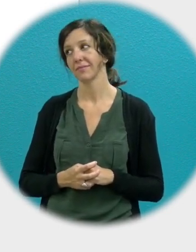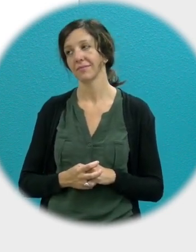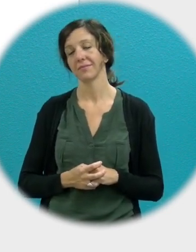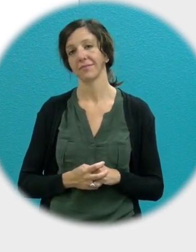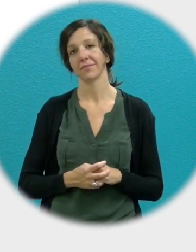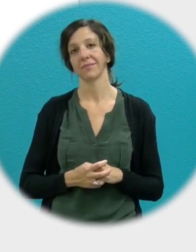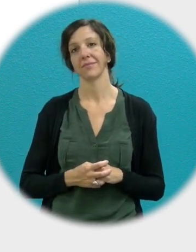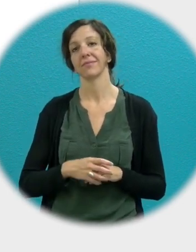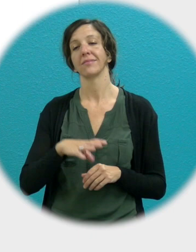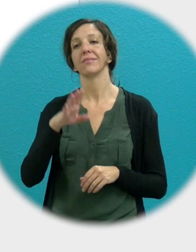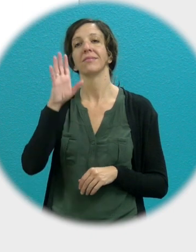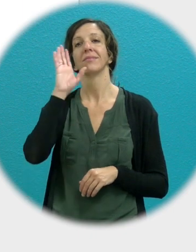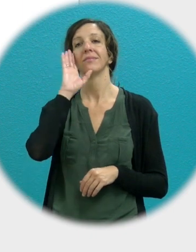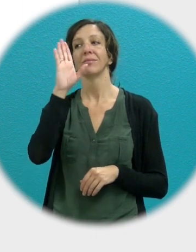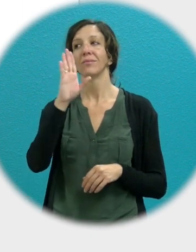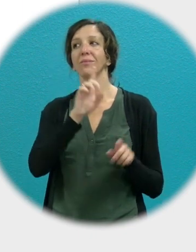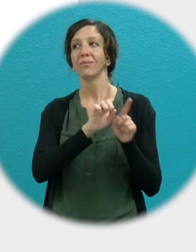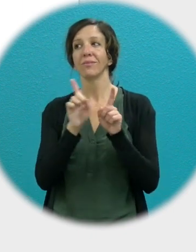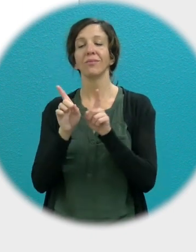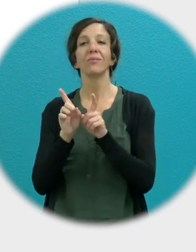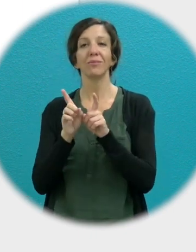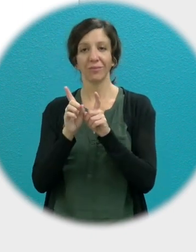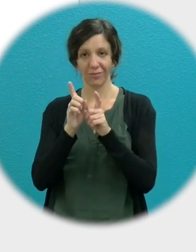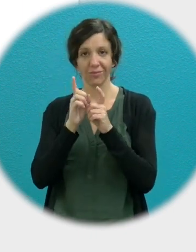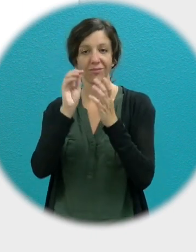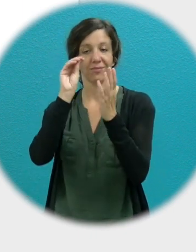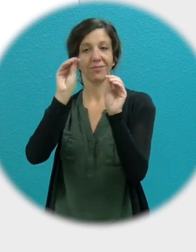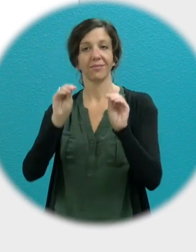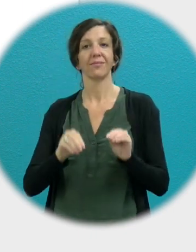You will supply your birth date.